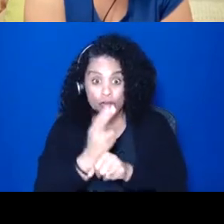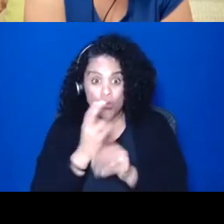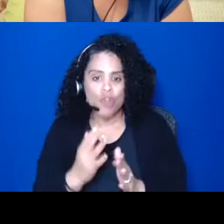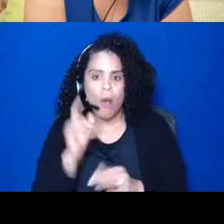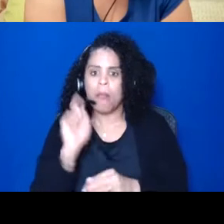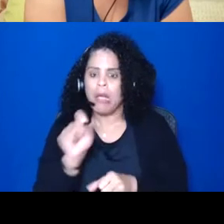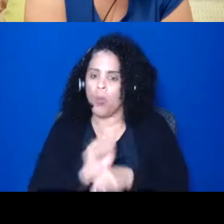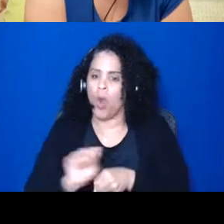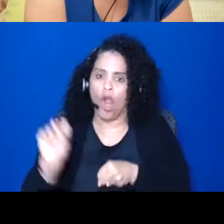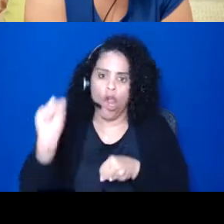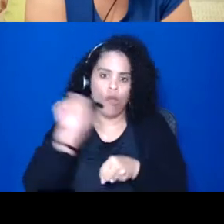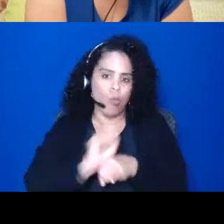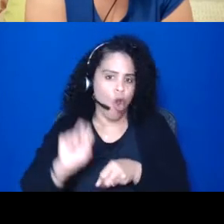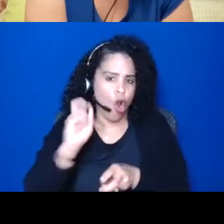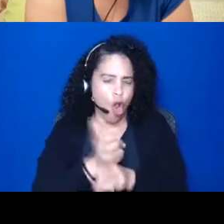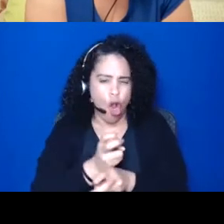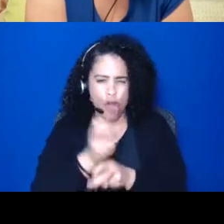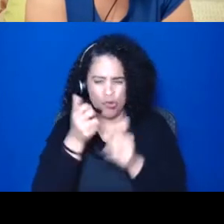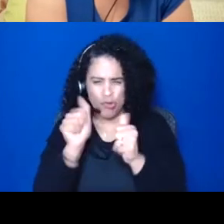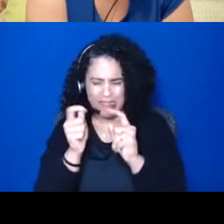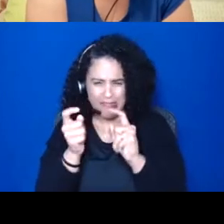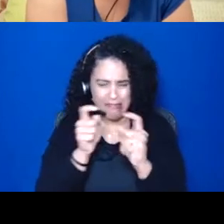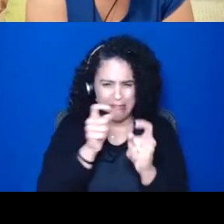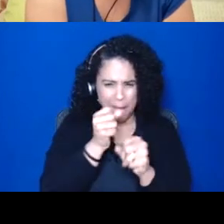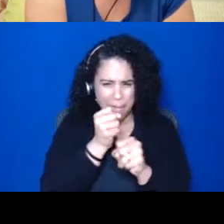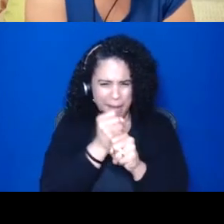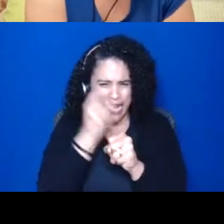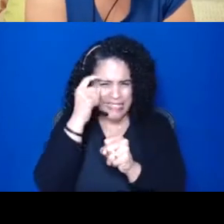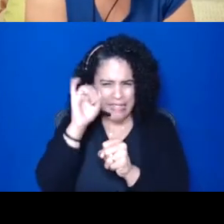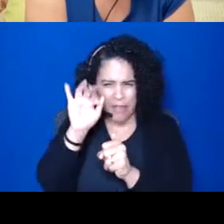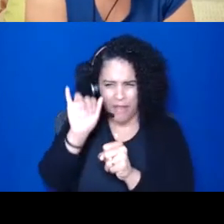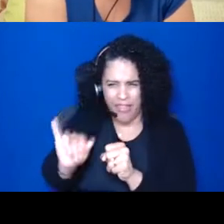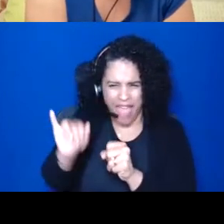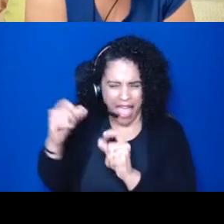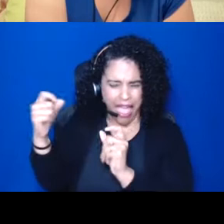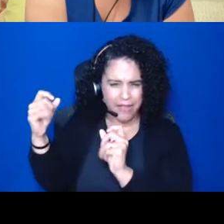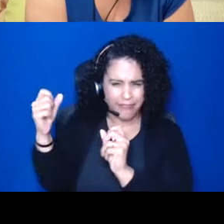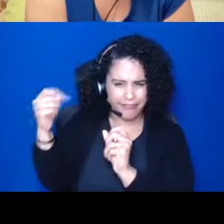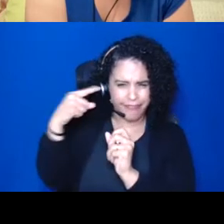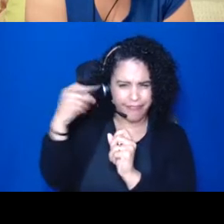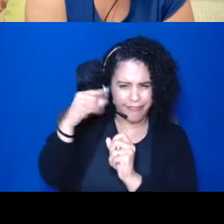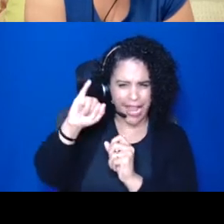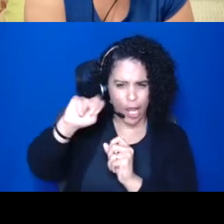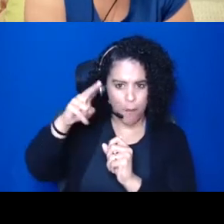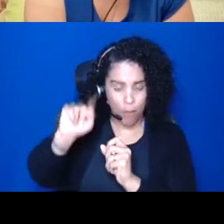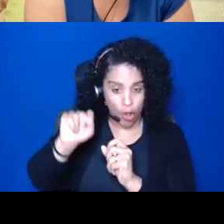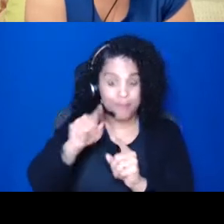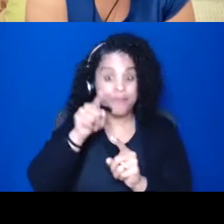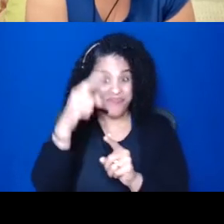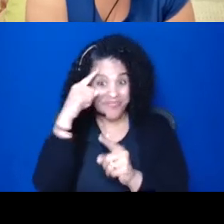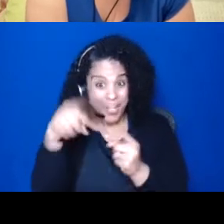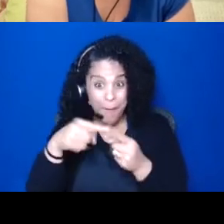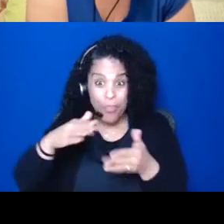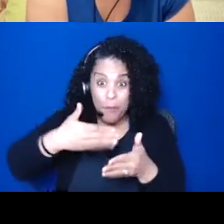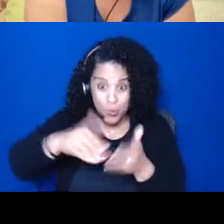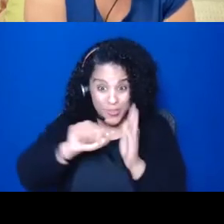work very hard to make sense of the input that we're getting. And if you think about the kind of input that we're getting, that music